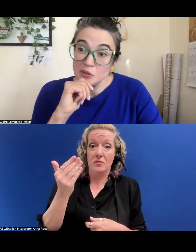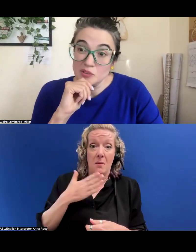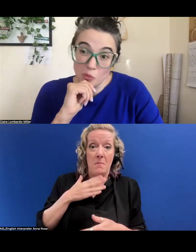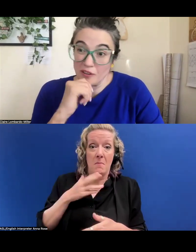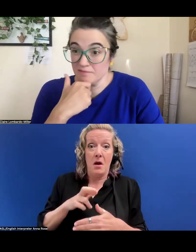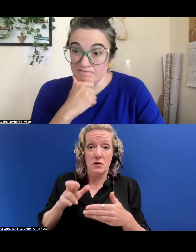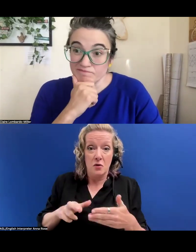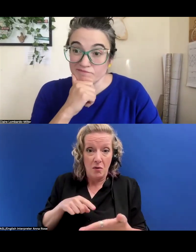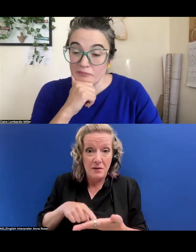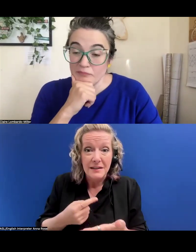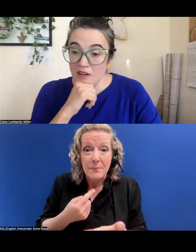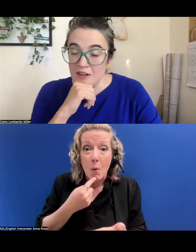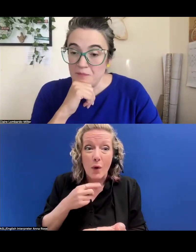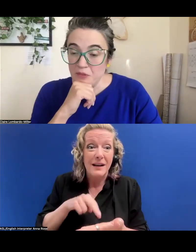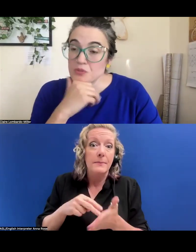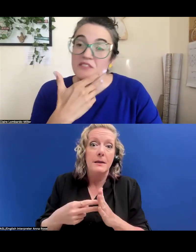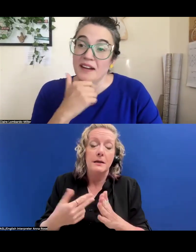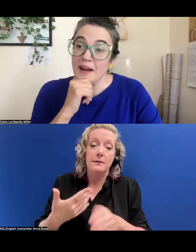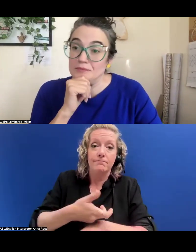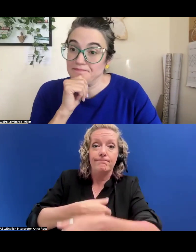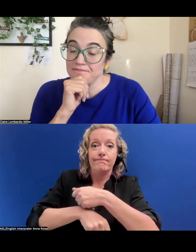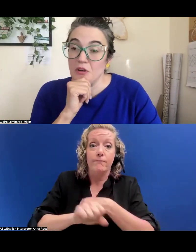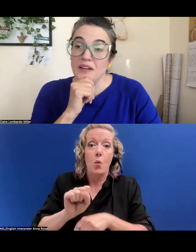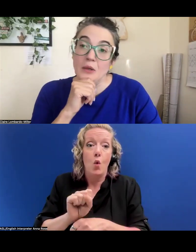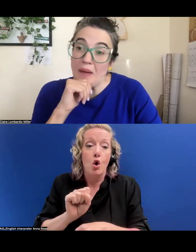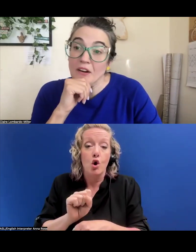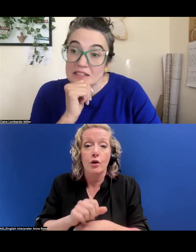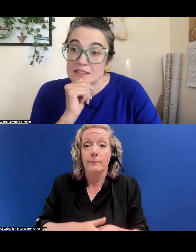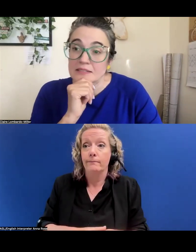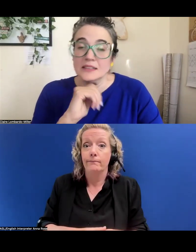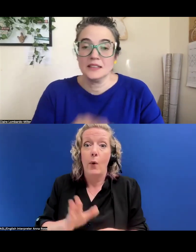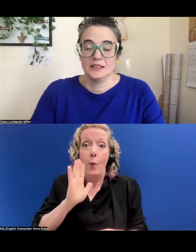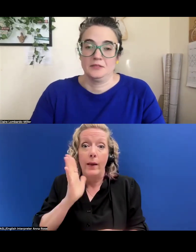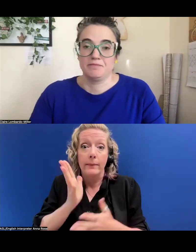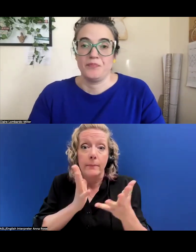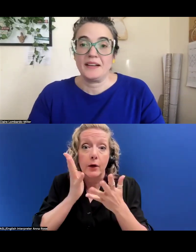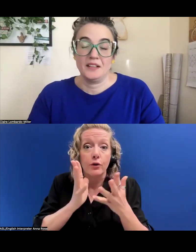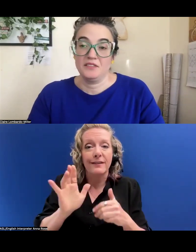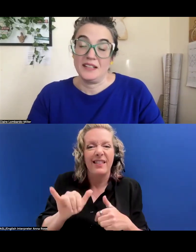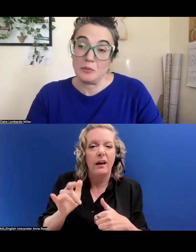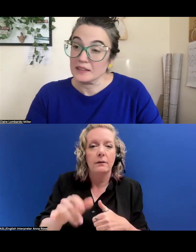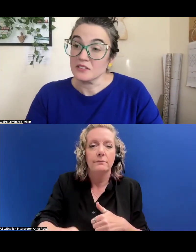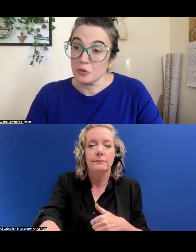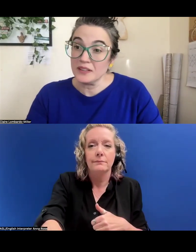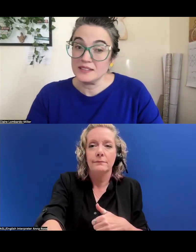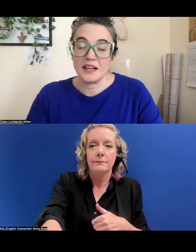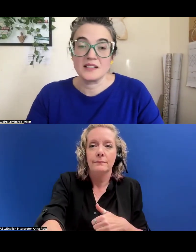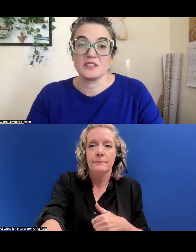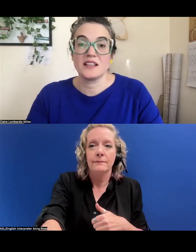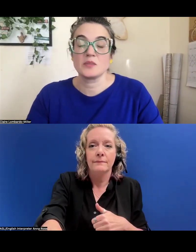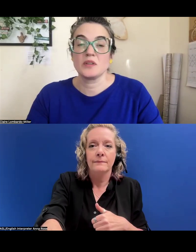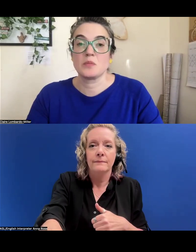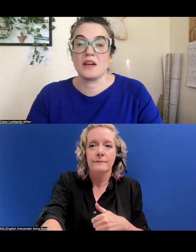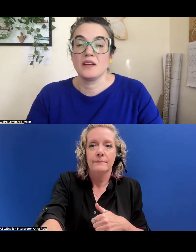to do some work? Who's going to find out? Are you going to get embarrassed? That kind of thing can make us avoid these kinds